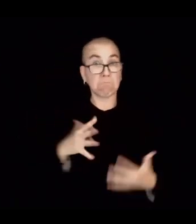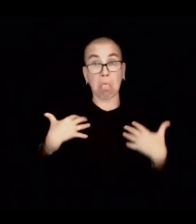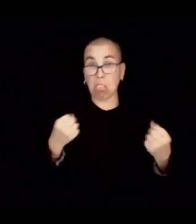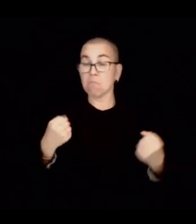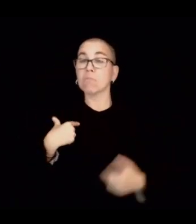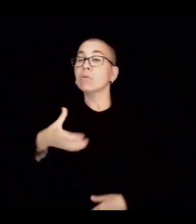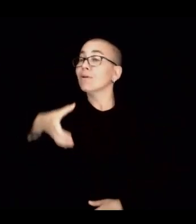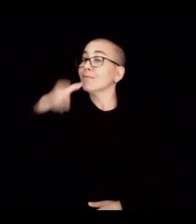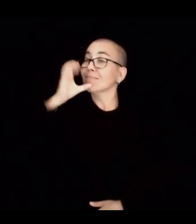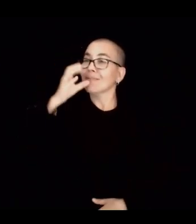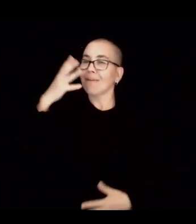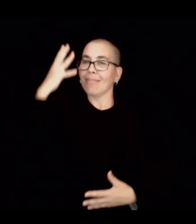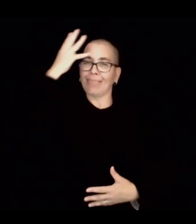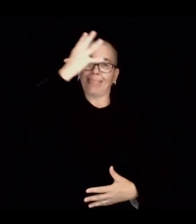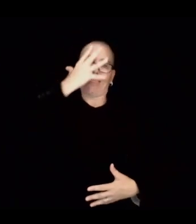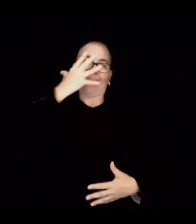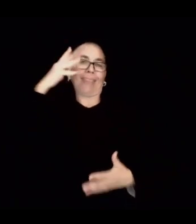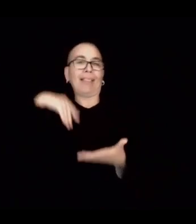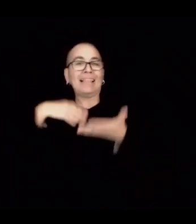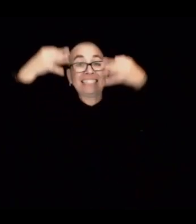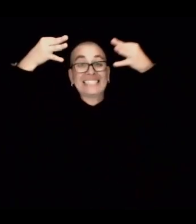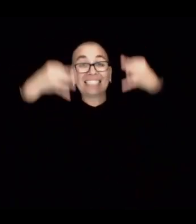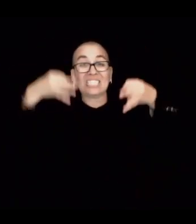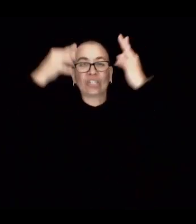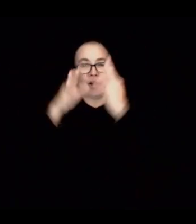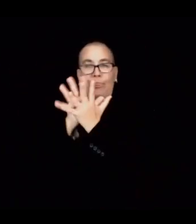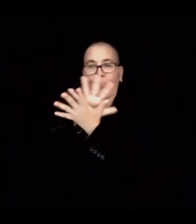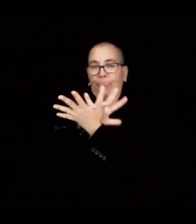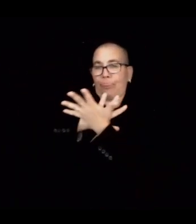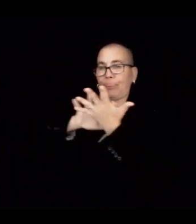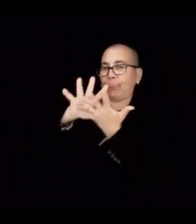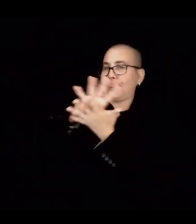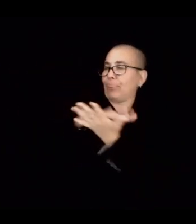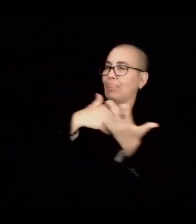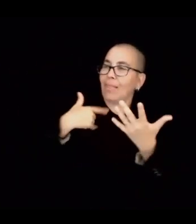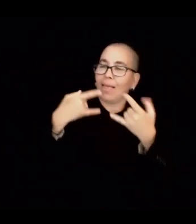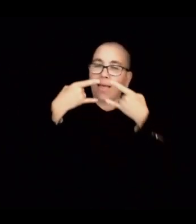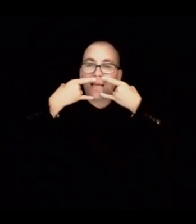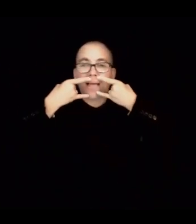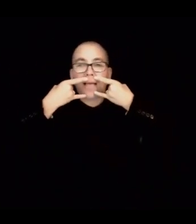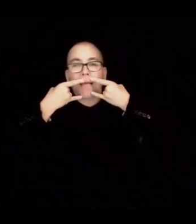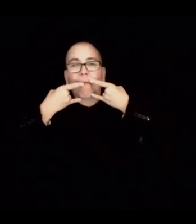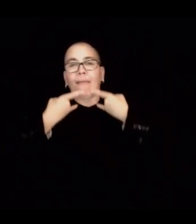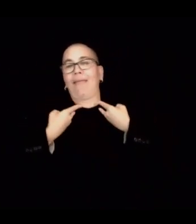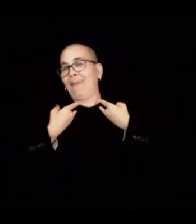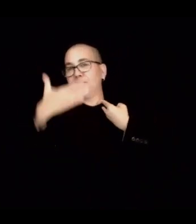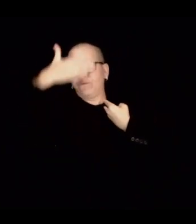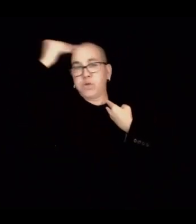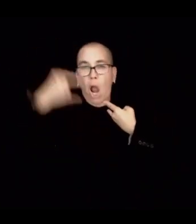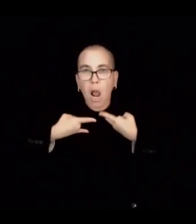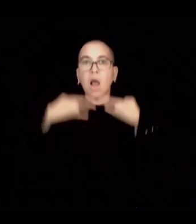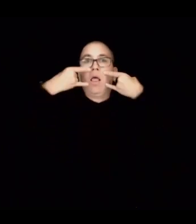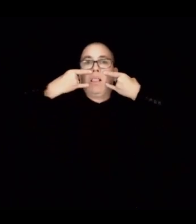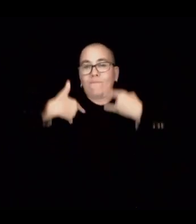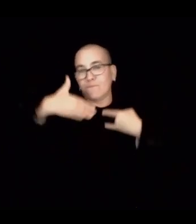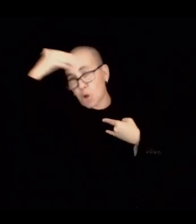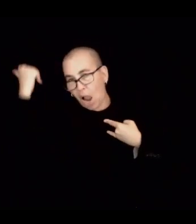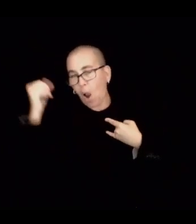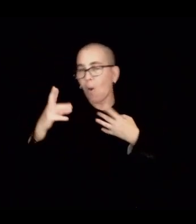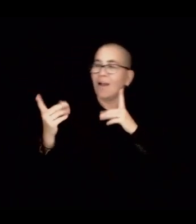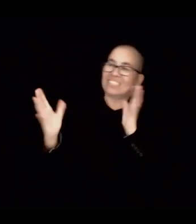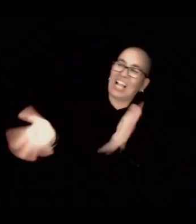of our recommendations about social distancing are likely reduced. And so, people, for many